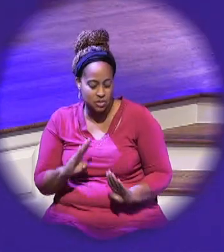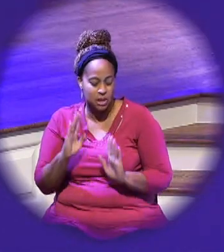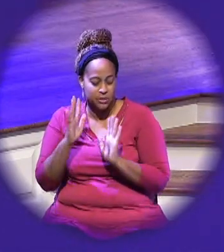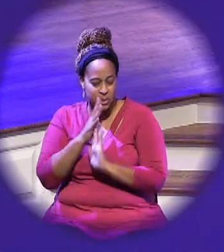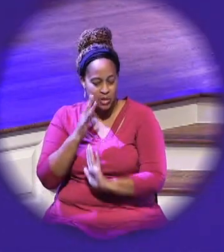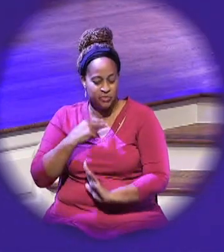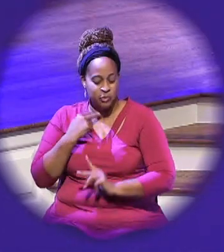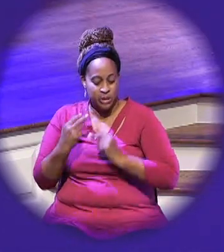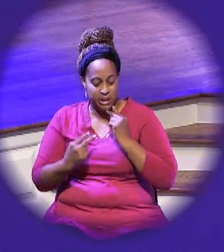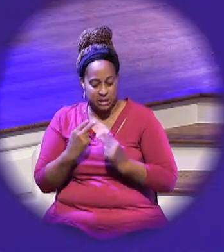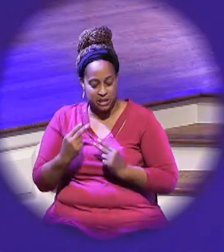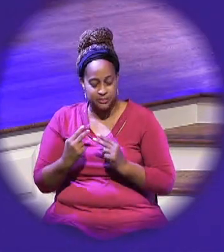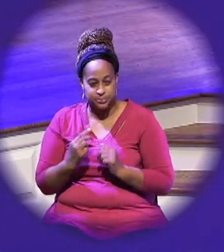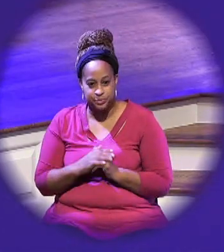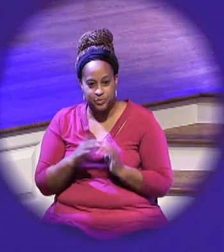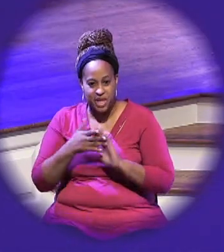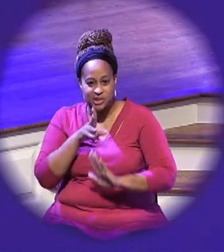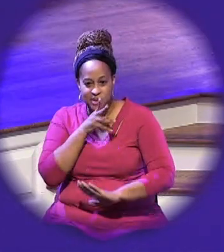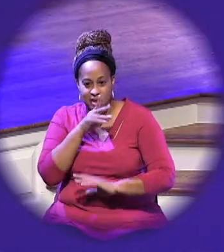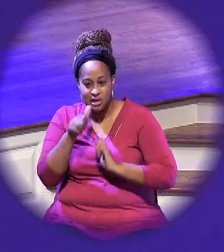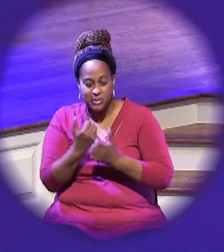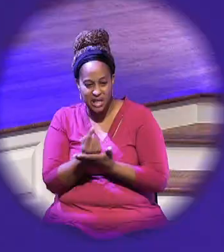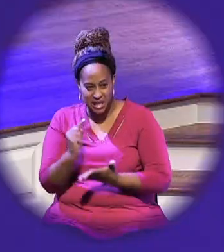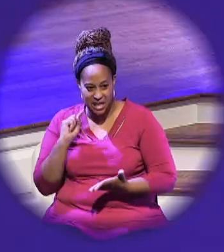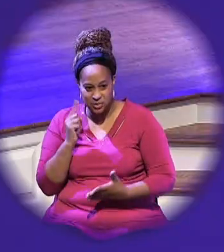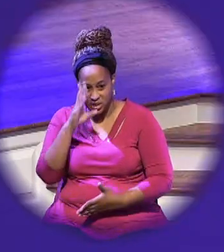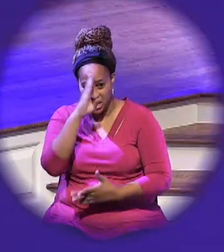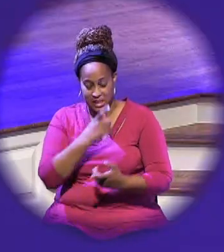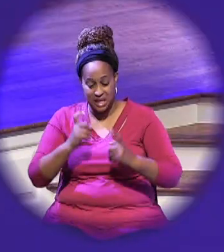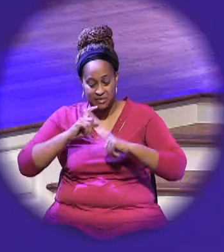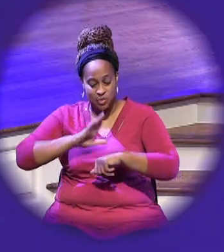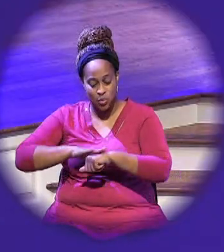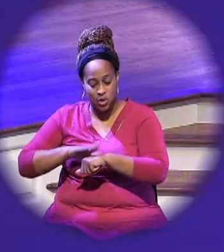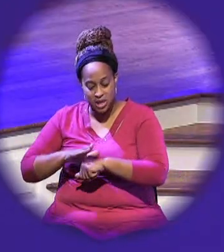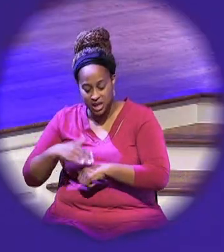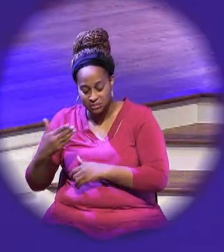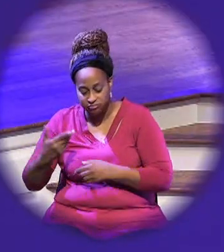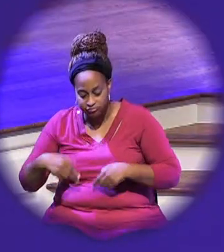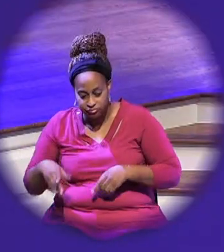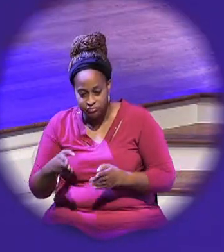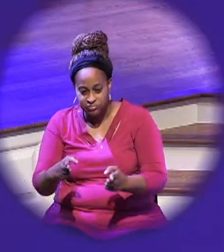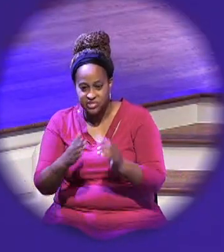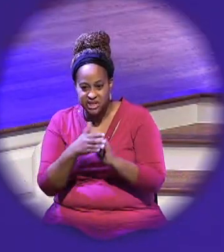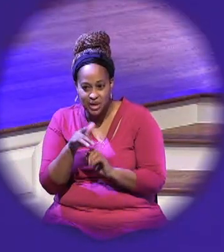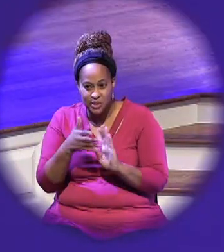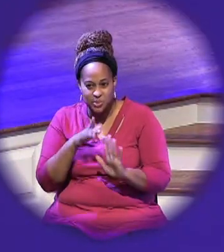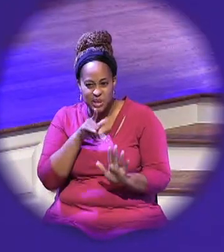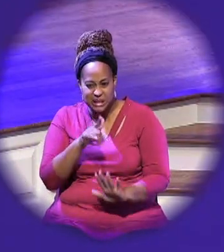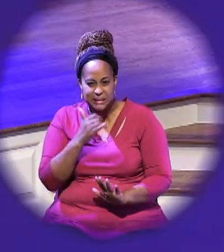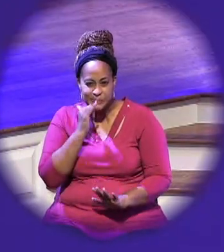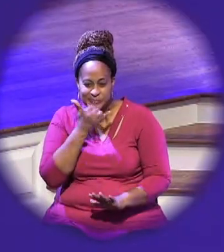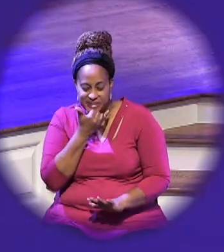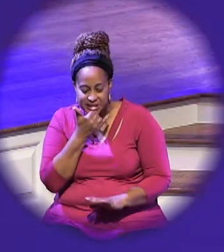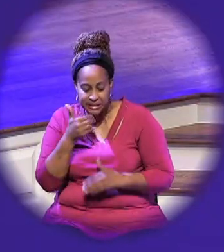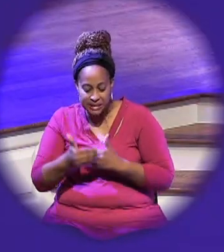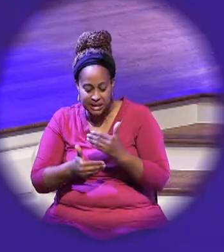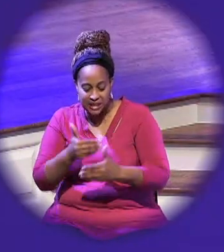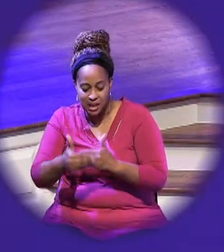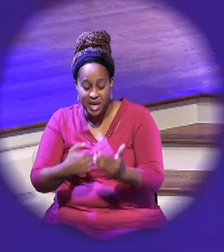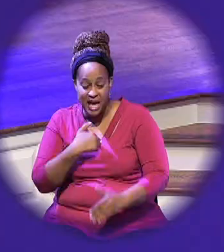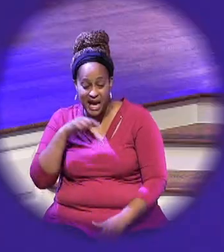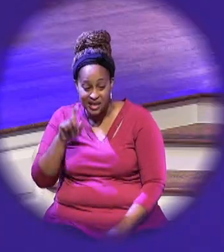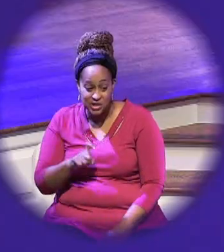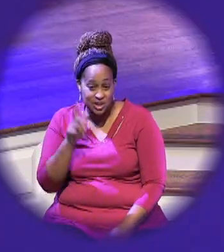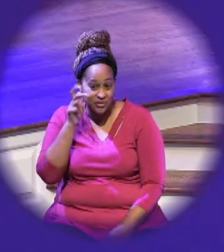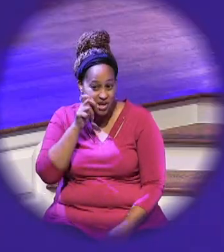voice. And just as we talked about last week, God gives us warnings along the way. There were near missteps in which I should